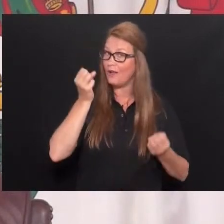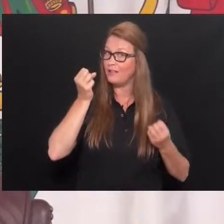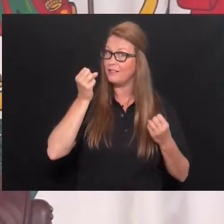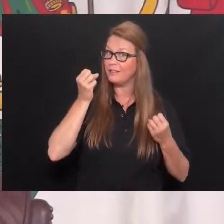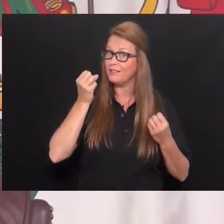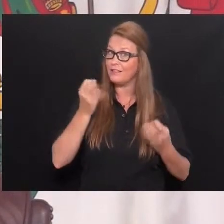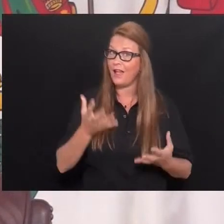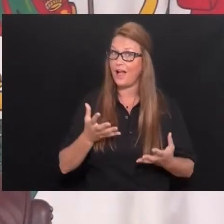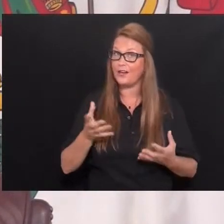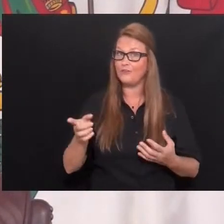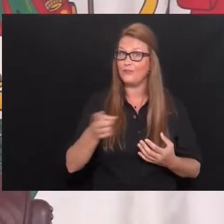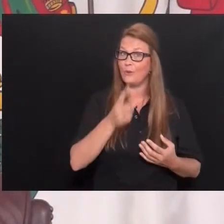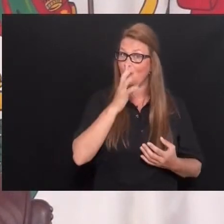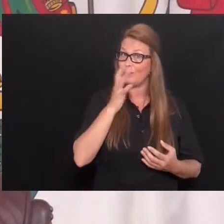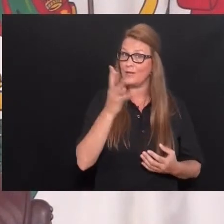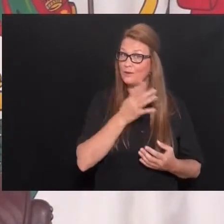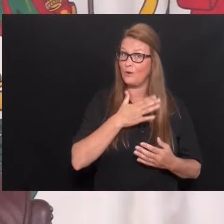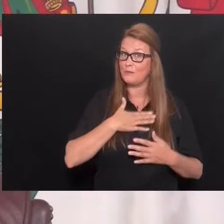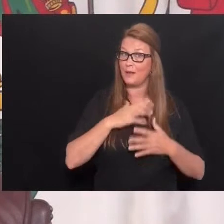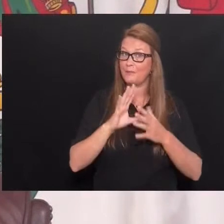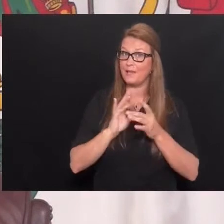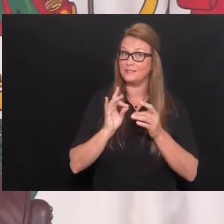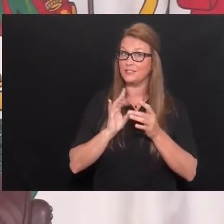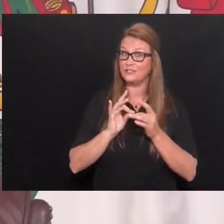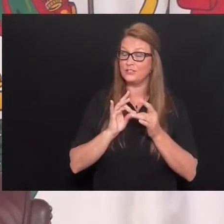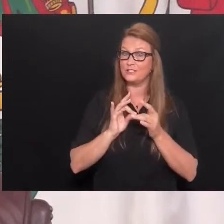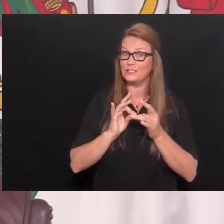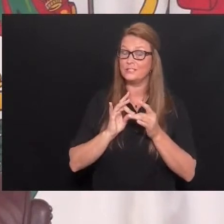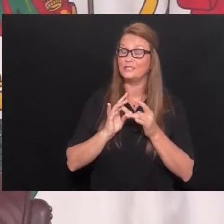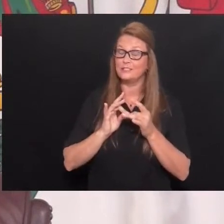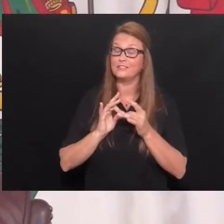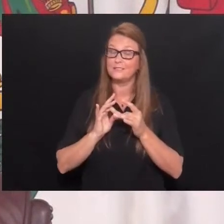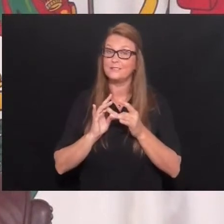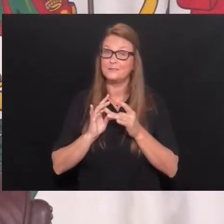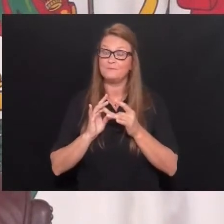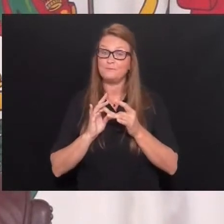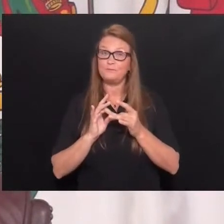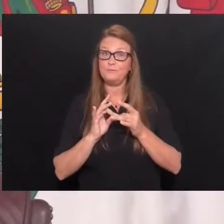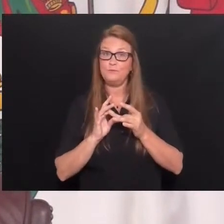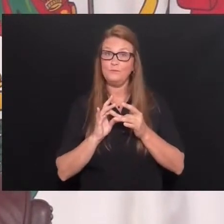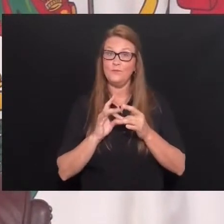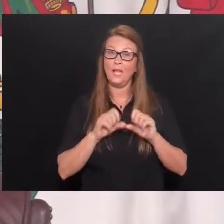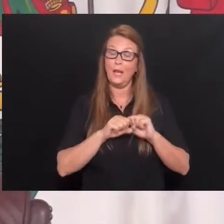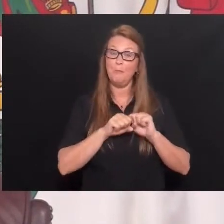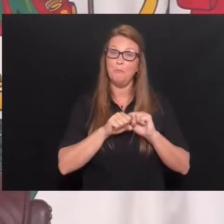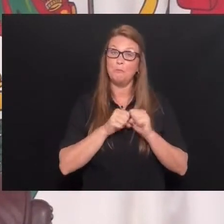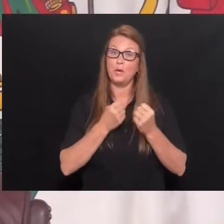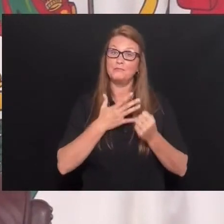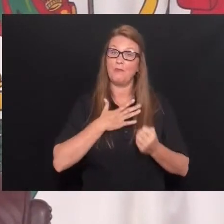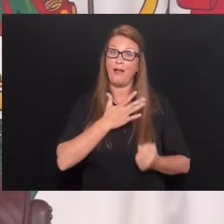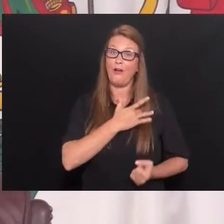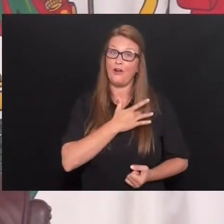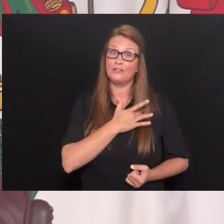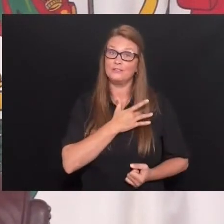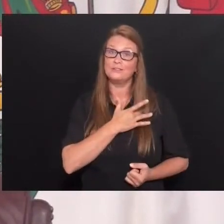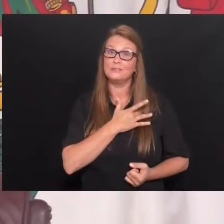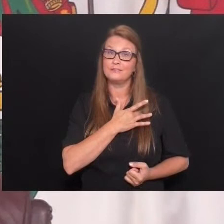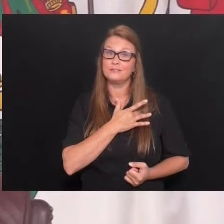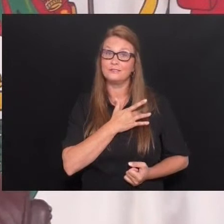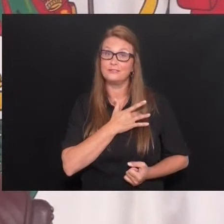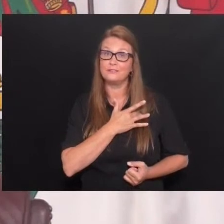is falling on deaf ears. And believe me, B, it breaks my heart when because